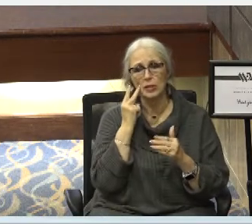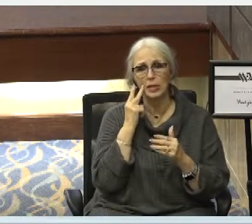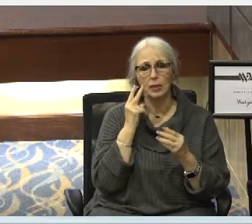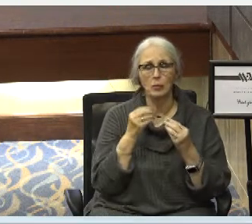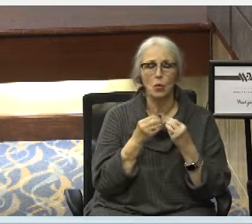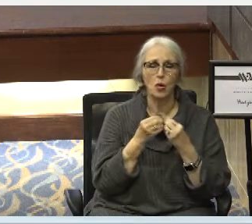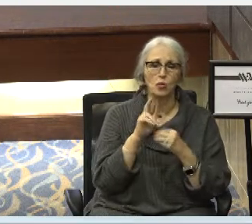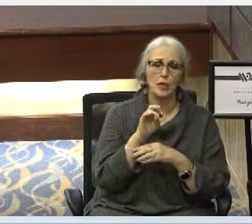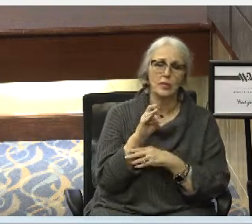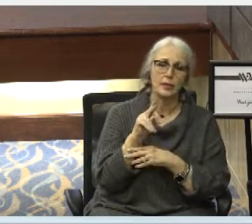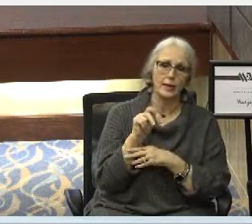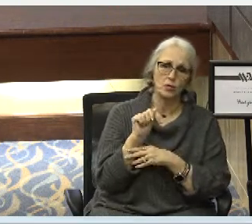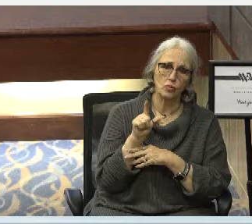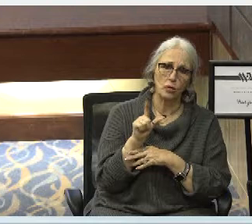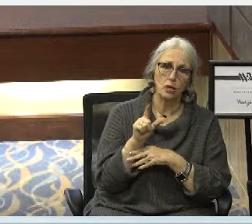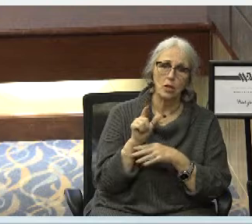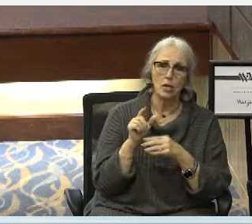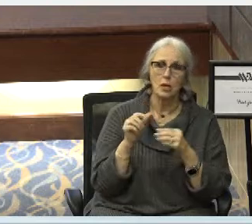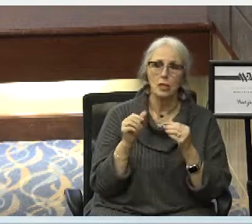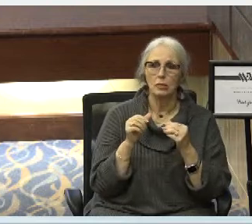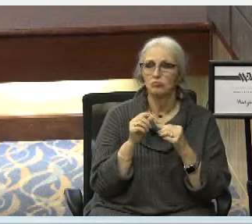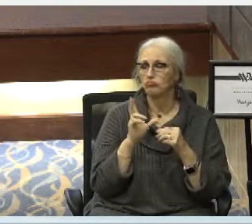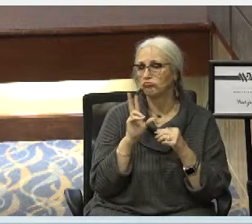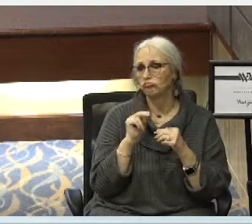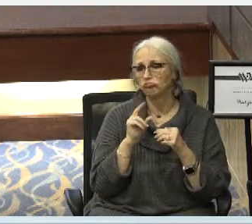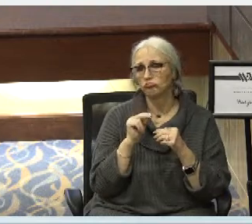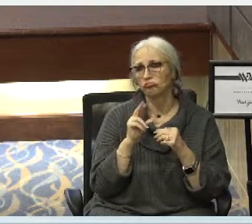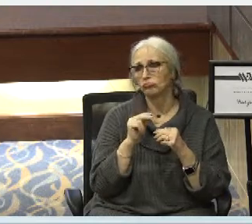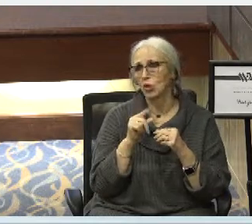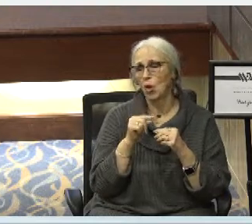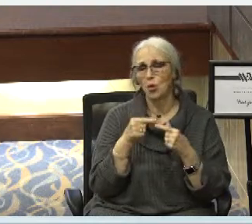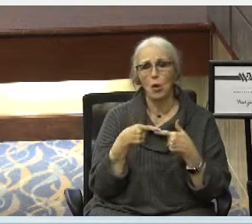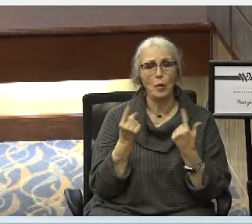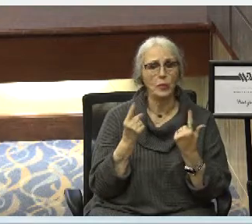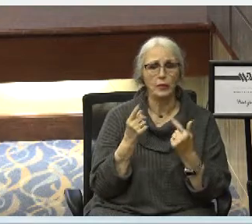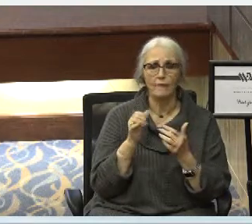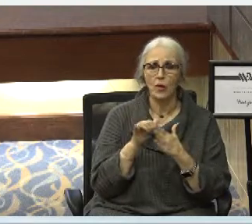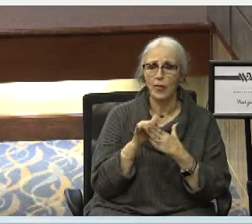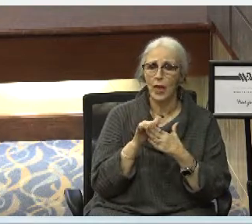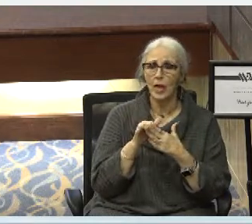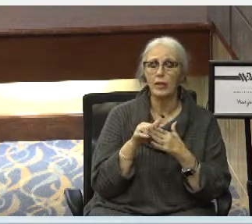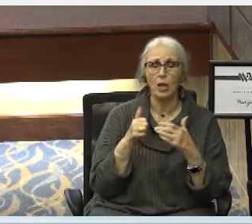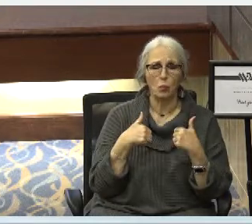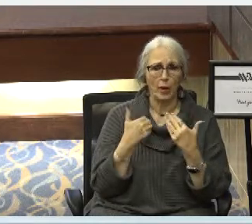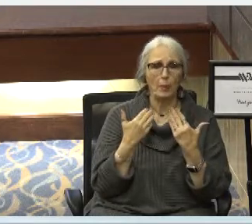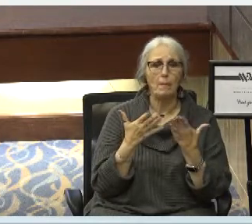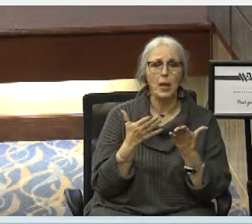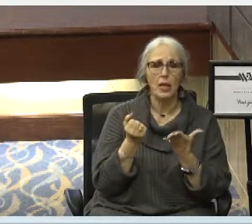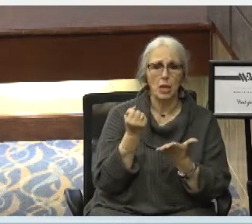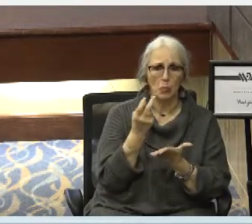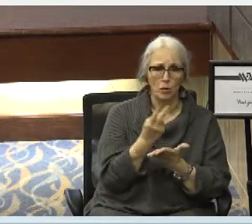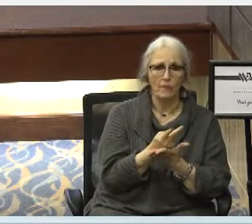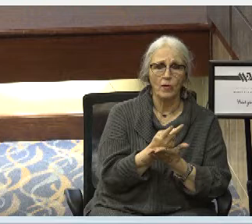residential. No opposition on this one, and Plan Commission did recommend approval of it as well.